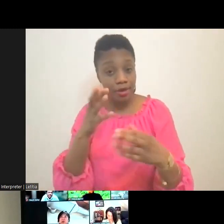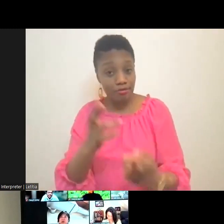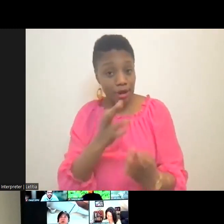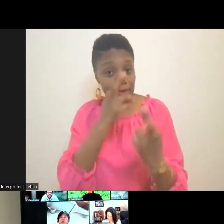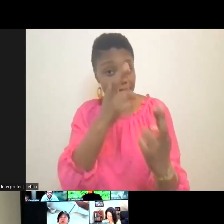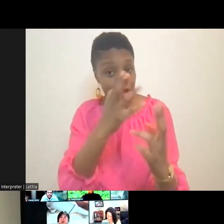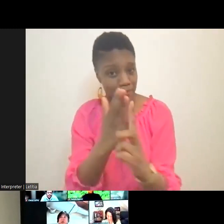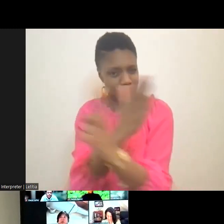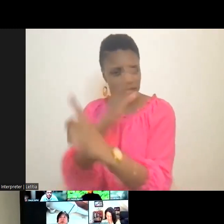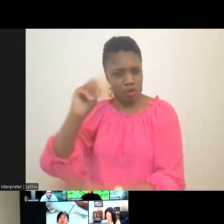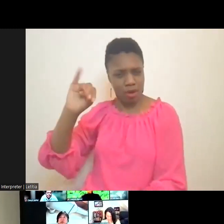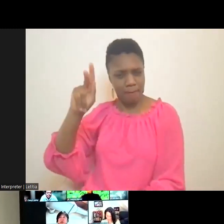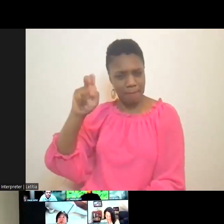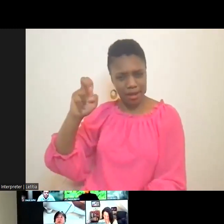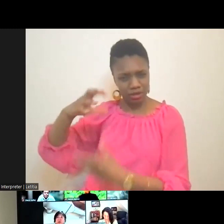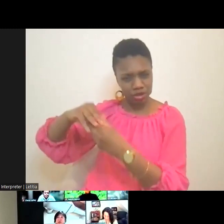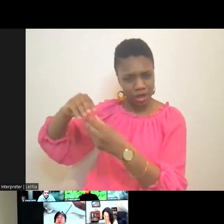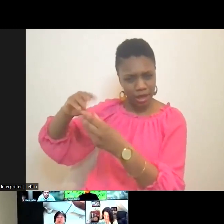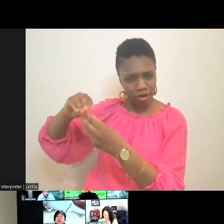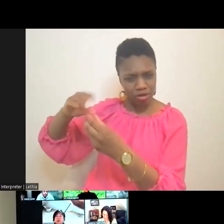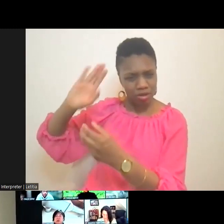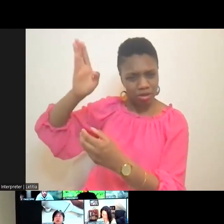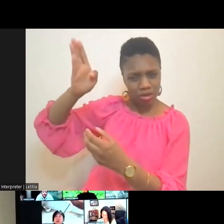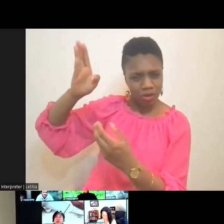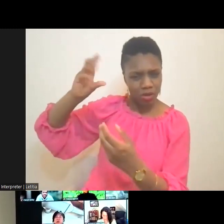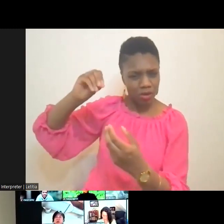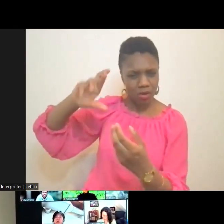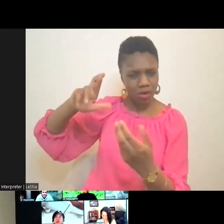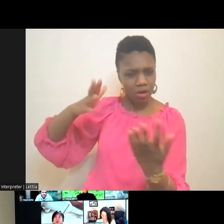reports back or shares so that there's a connection.